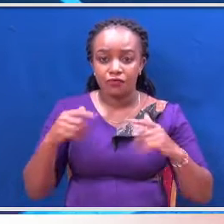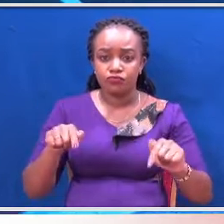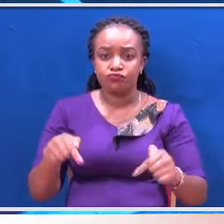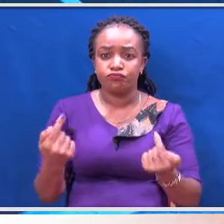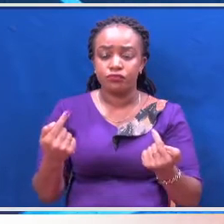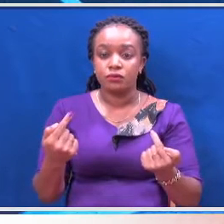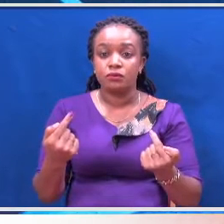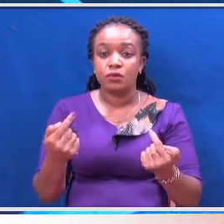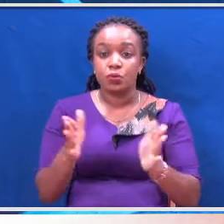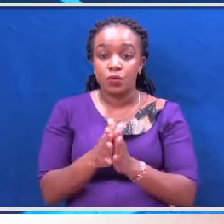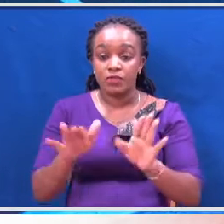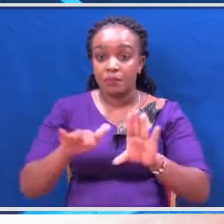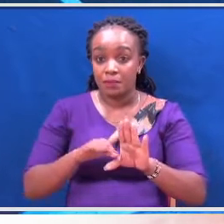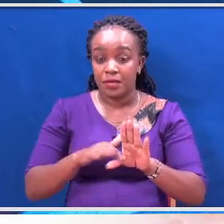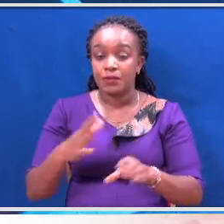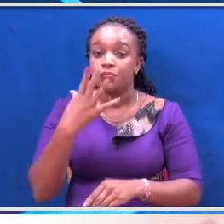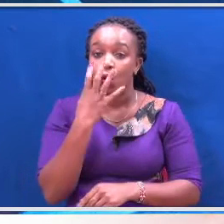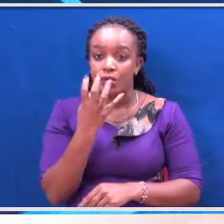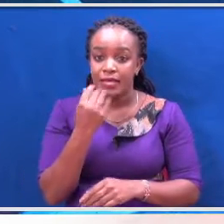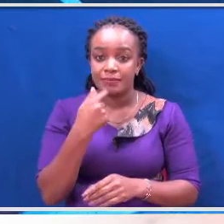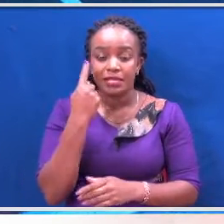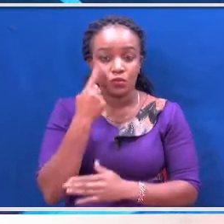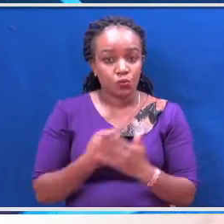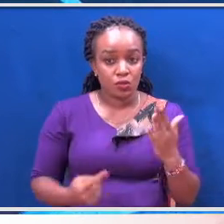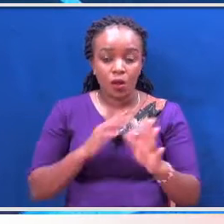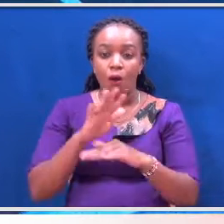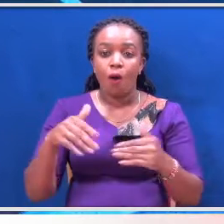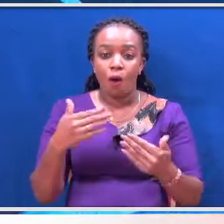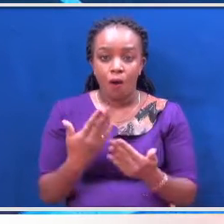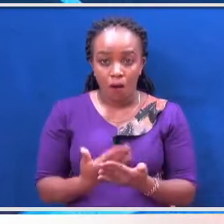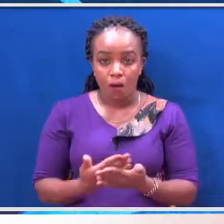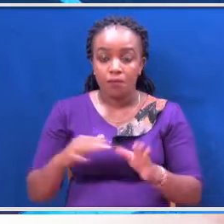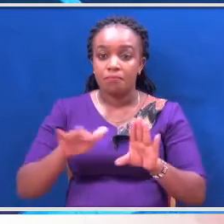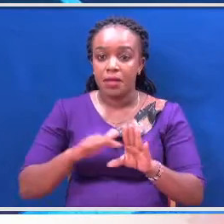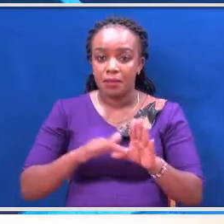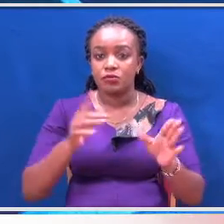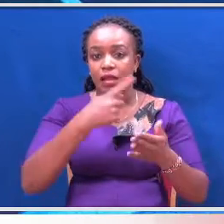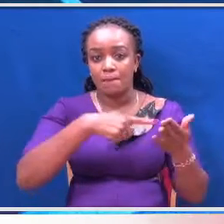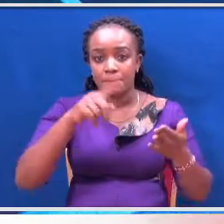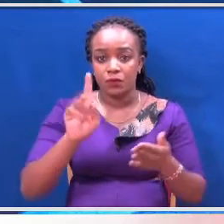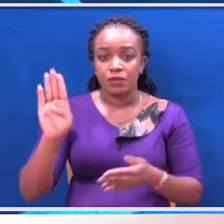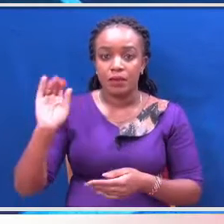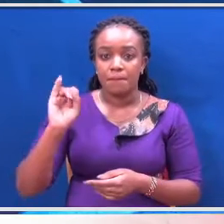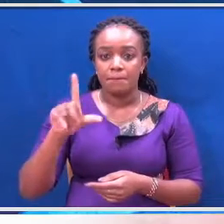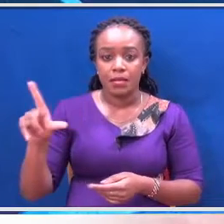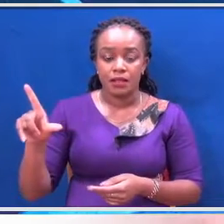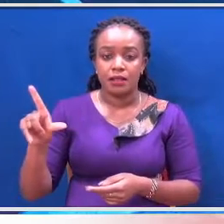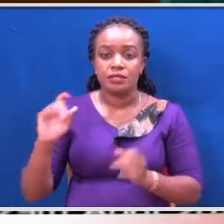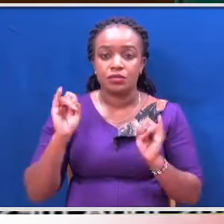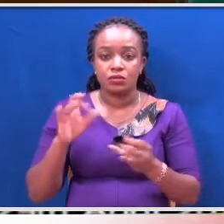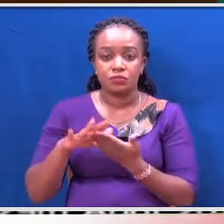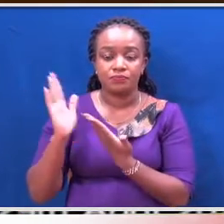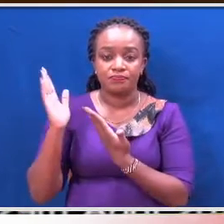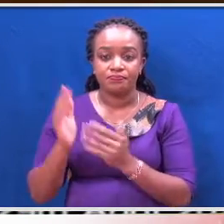bill. ODM now claims all its members will unanimously pass the bill. Grace Josephine has more.